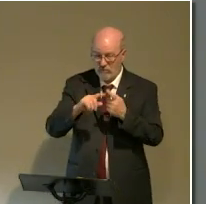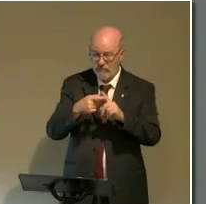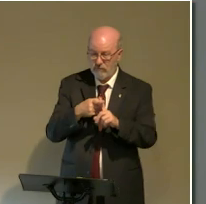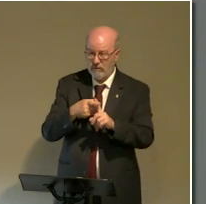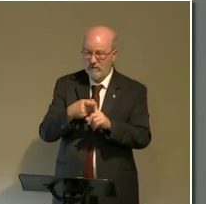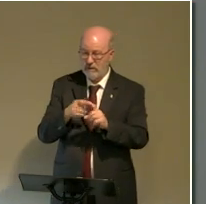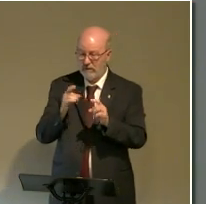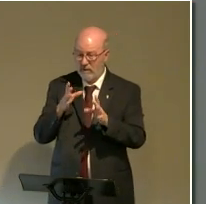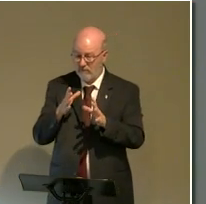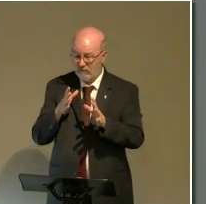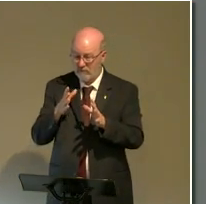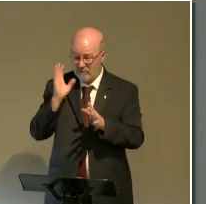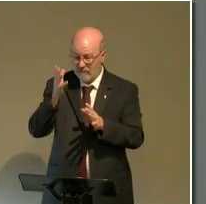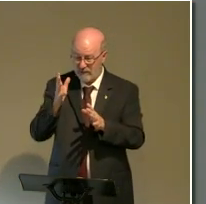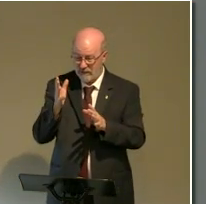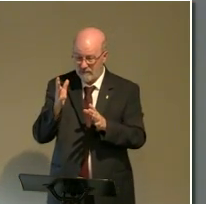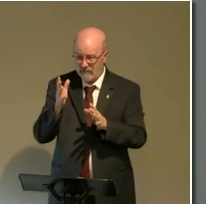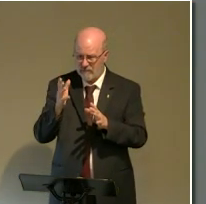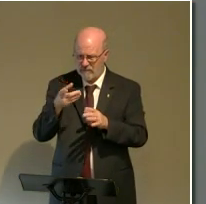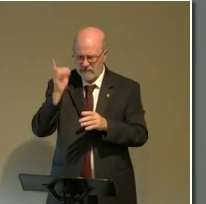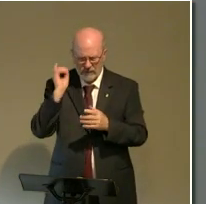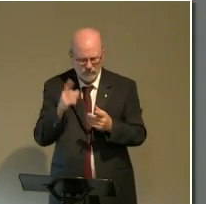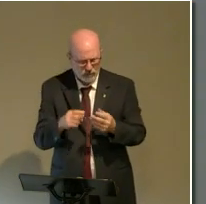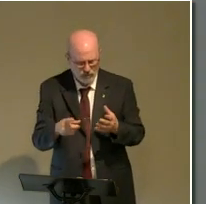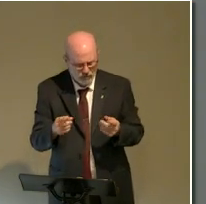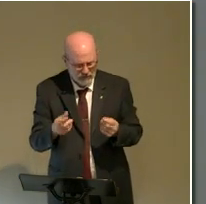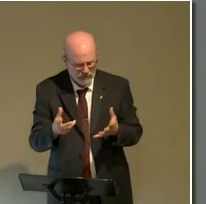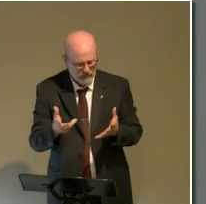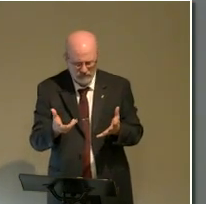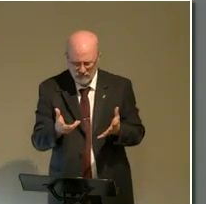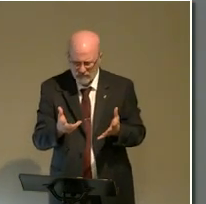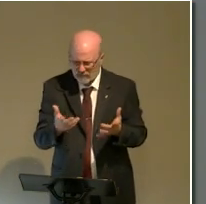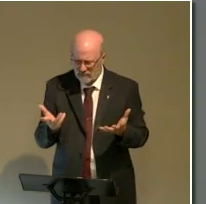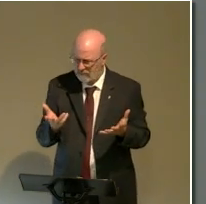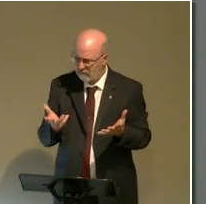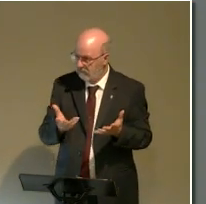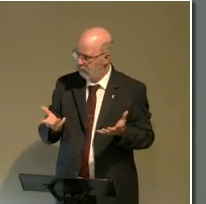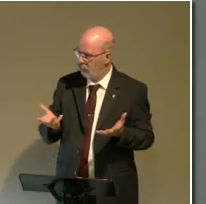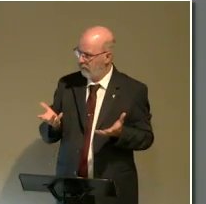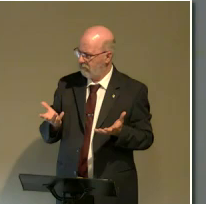They're awful. Imagine, be like, Daniel, what are you doing? Close the windows.